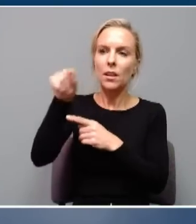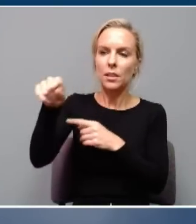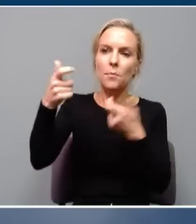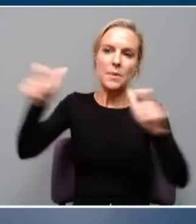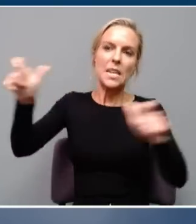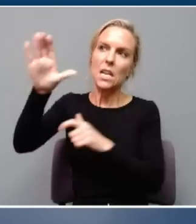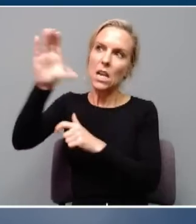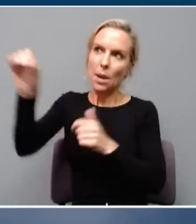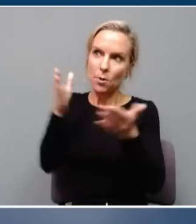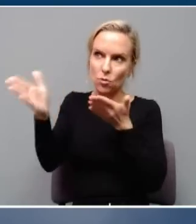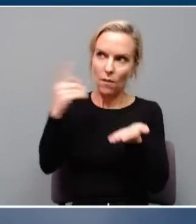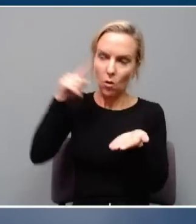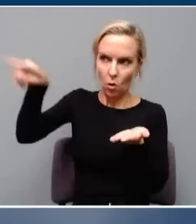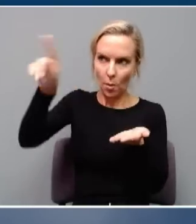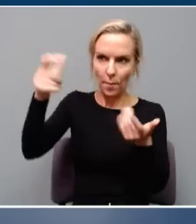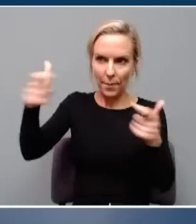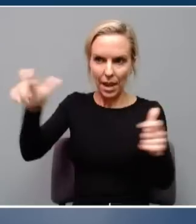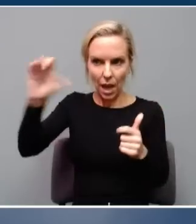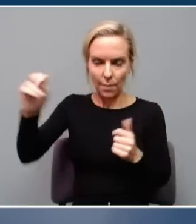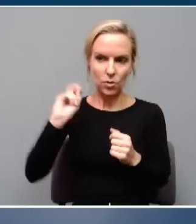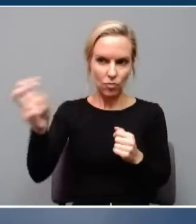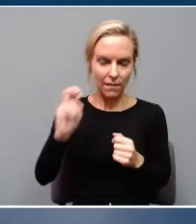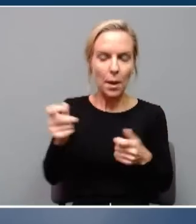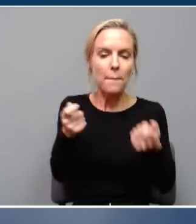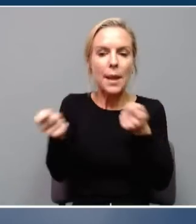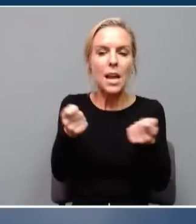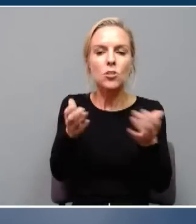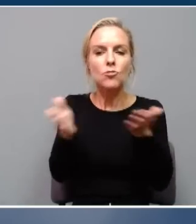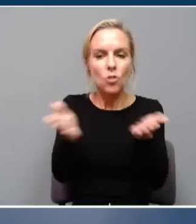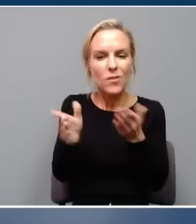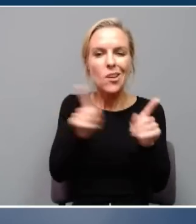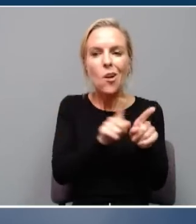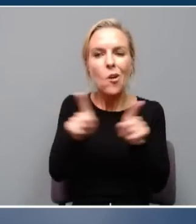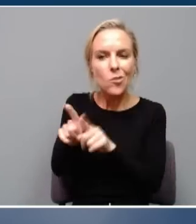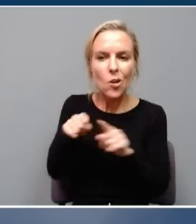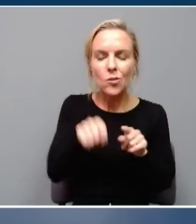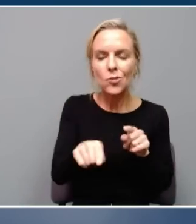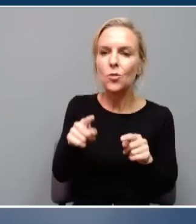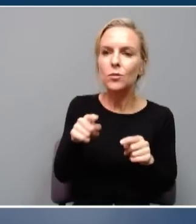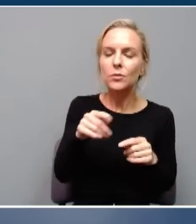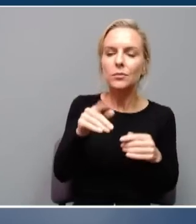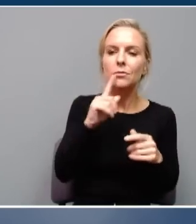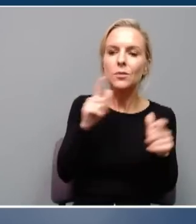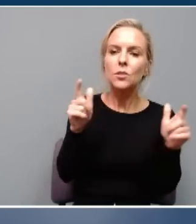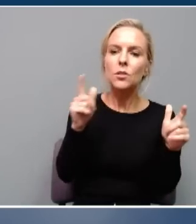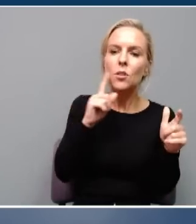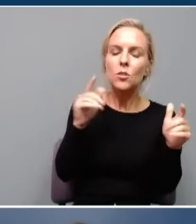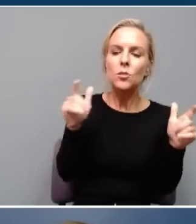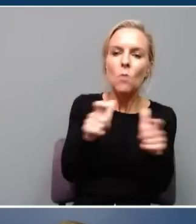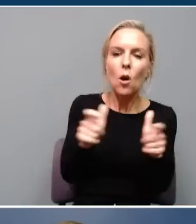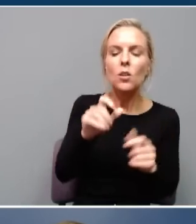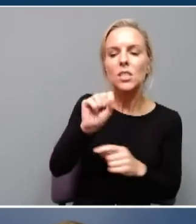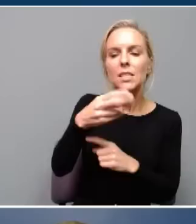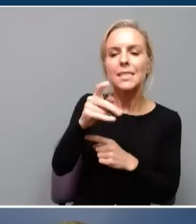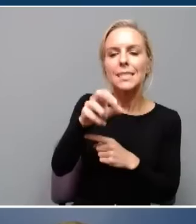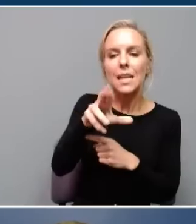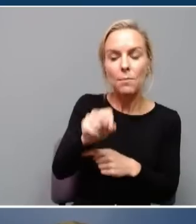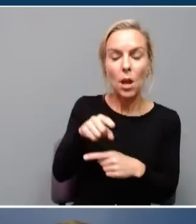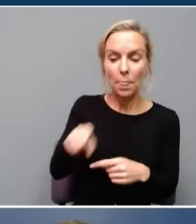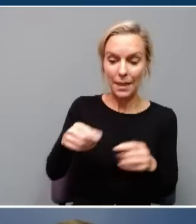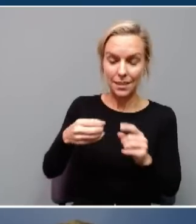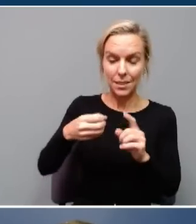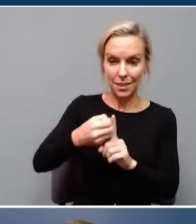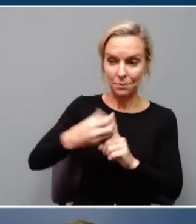and managed services to small and mid-sized shippers. Well, this expansion serves as yet